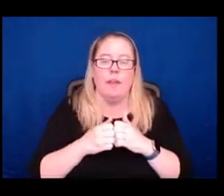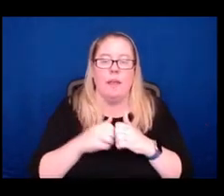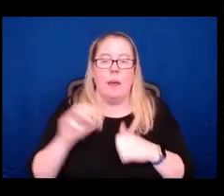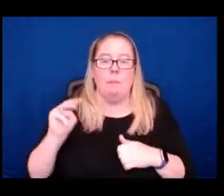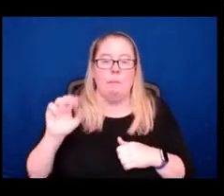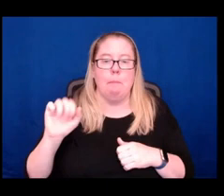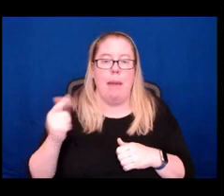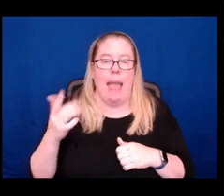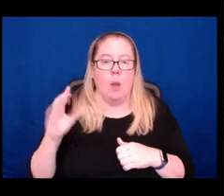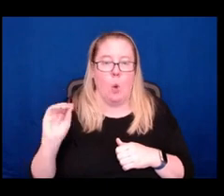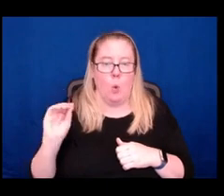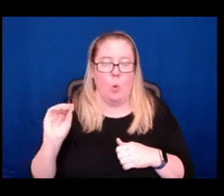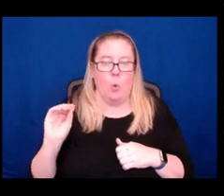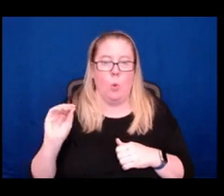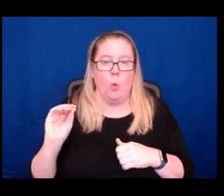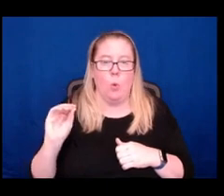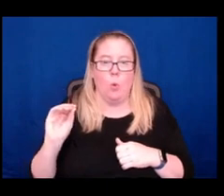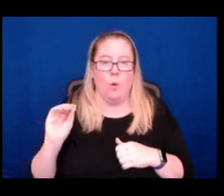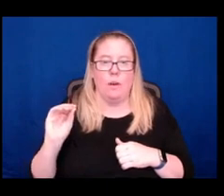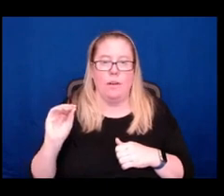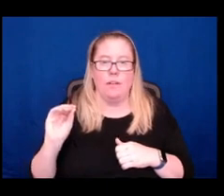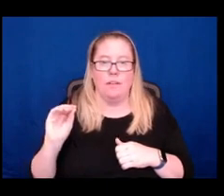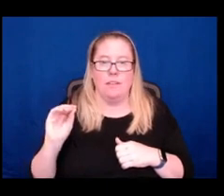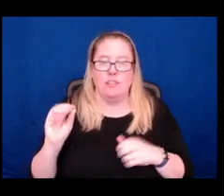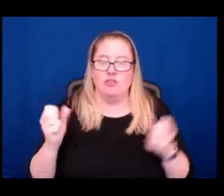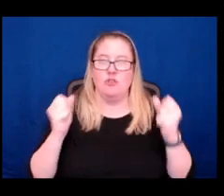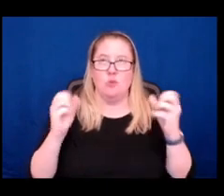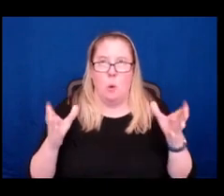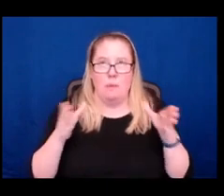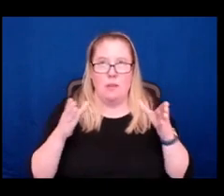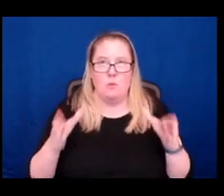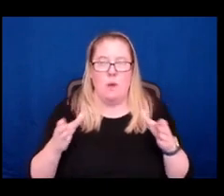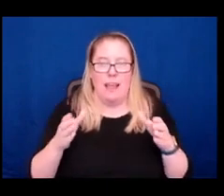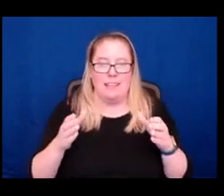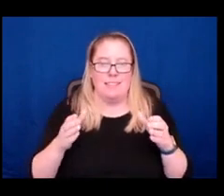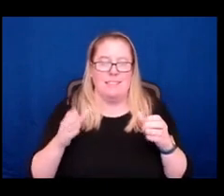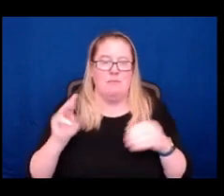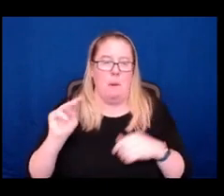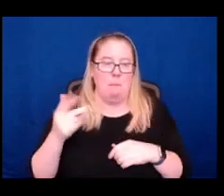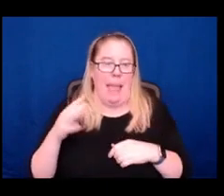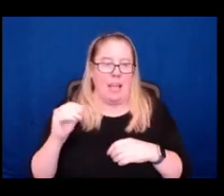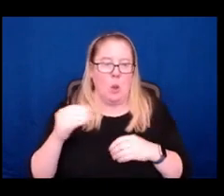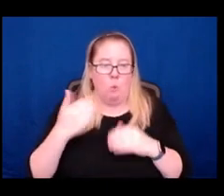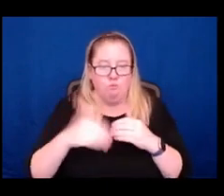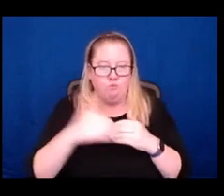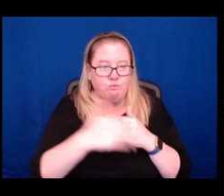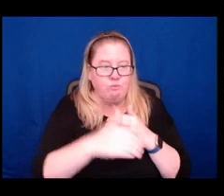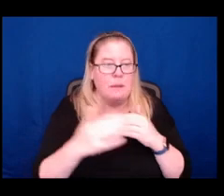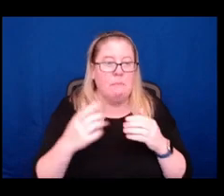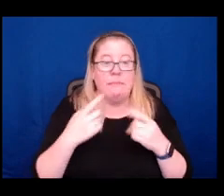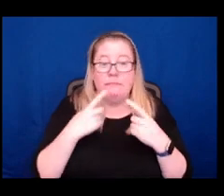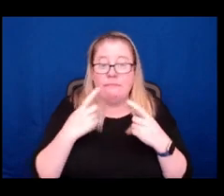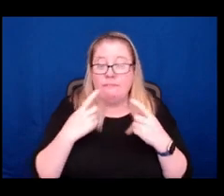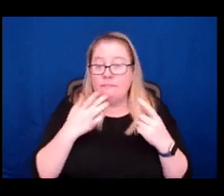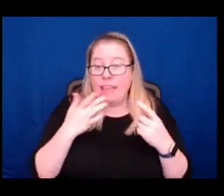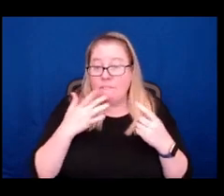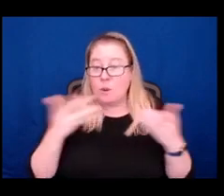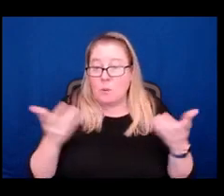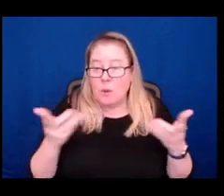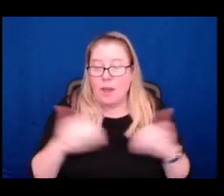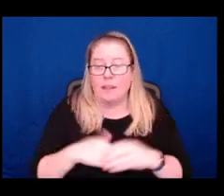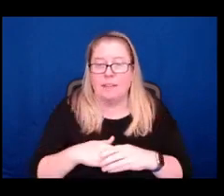a million ways to cut a mango. But one of my favorite things to do is I like to go